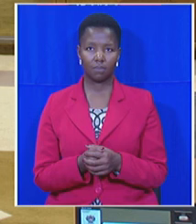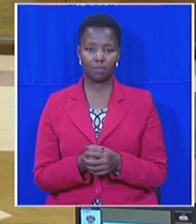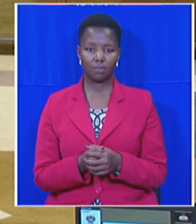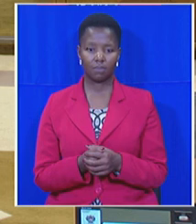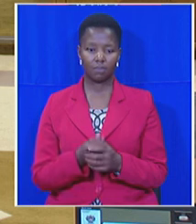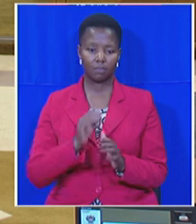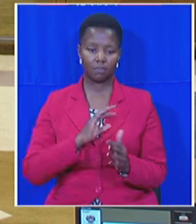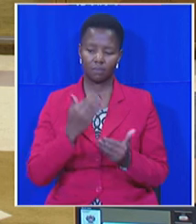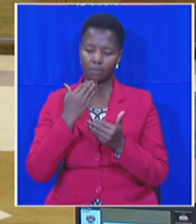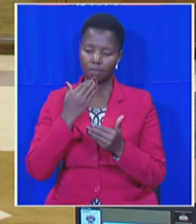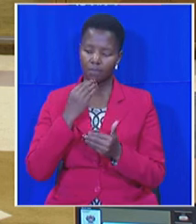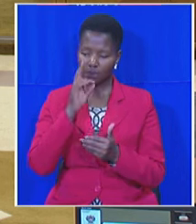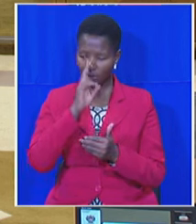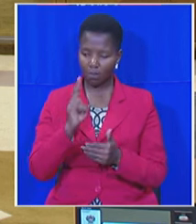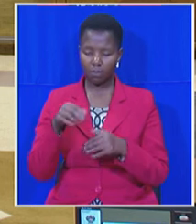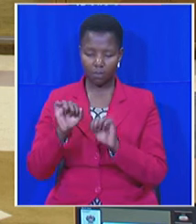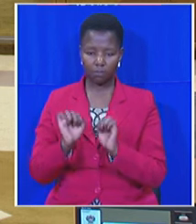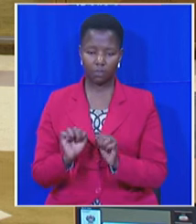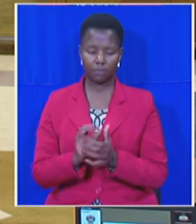Thank you, Honourable Chairperson.